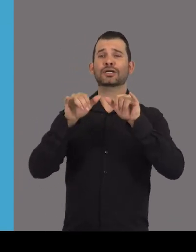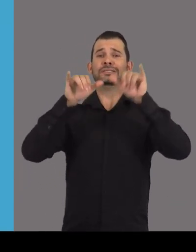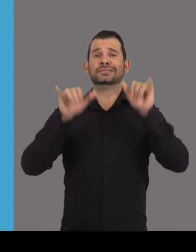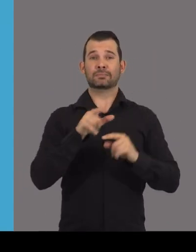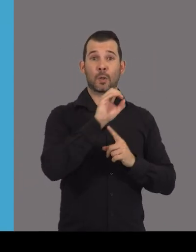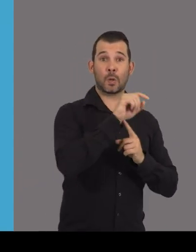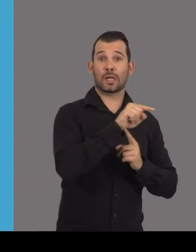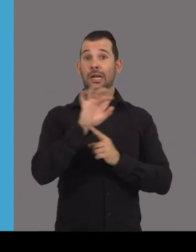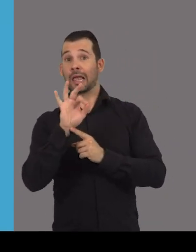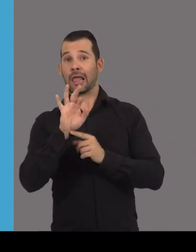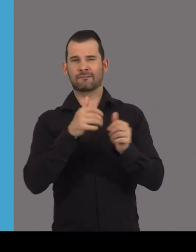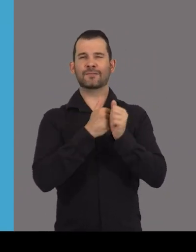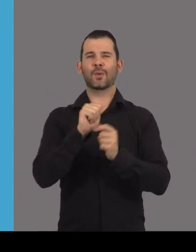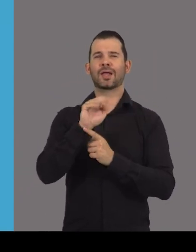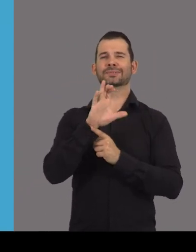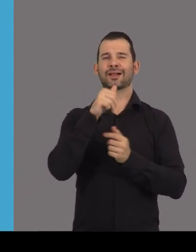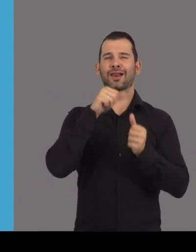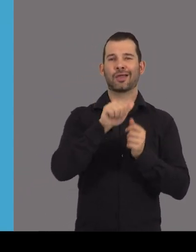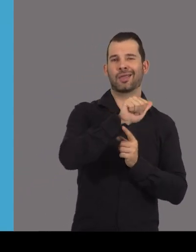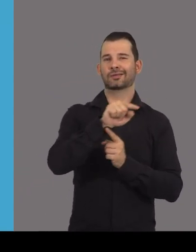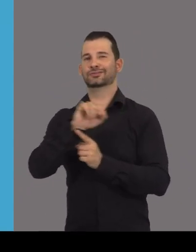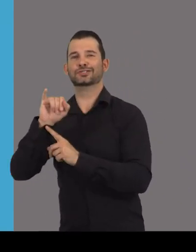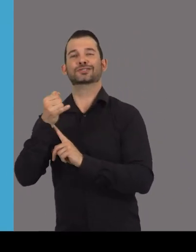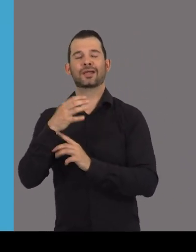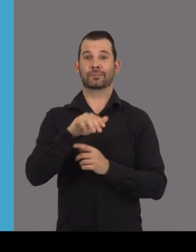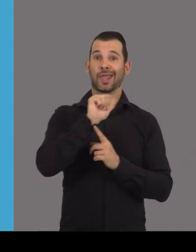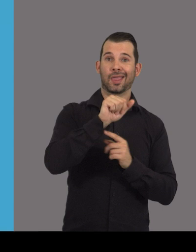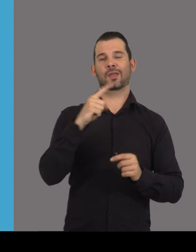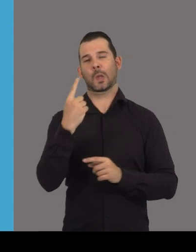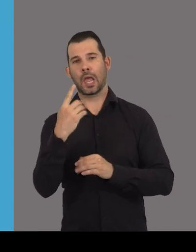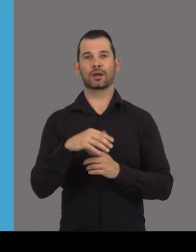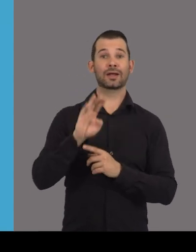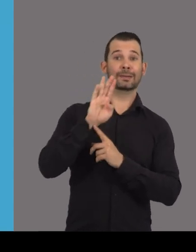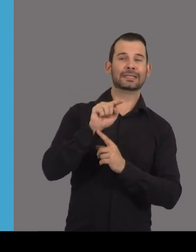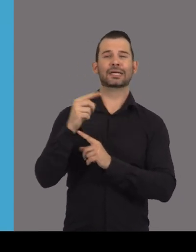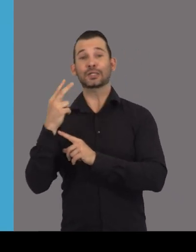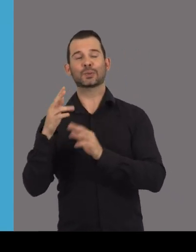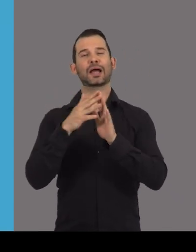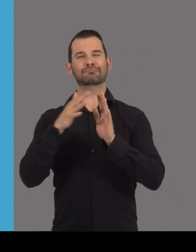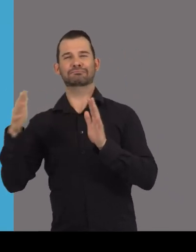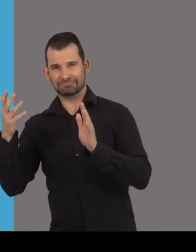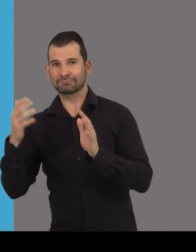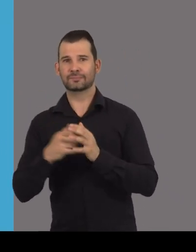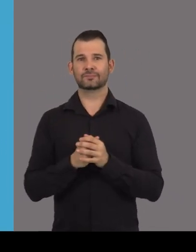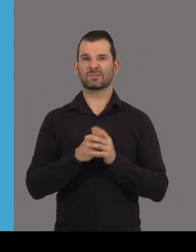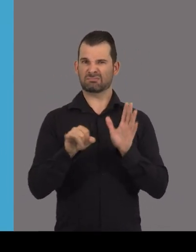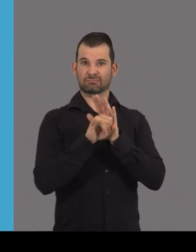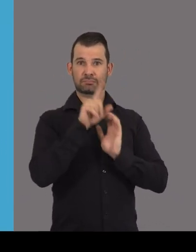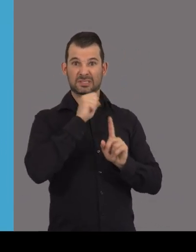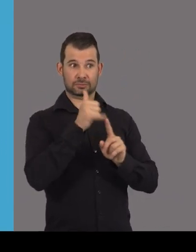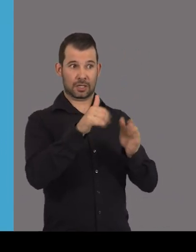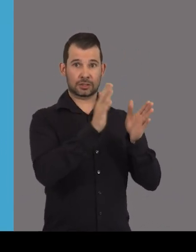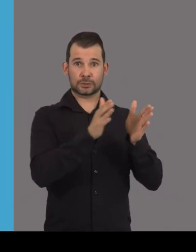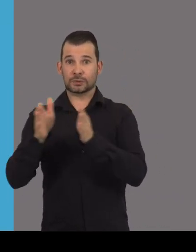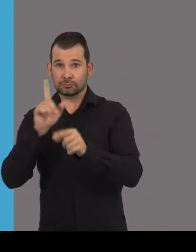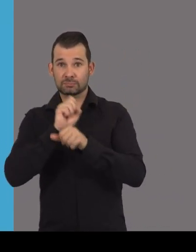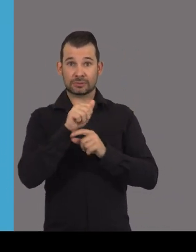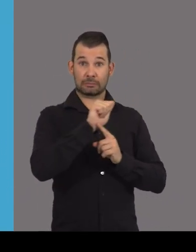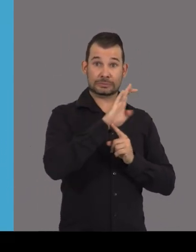from 0 to 9 follows the alphabetic letters A to J, where A is 1, B is 2, and so